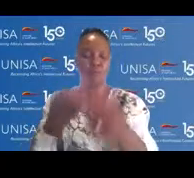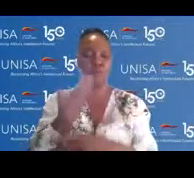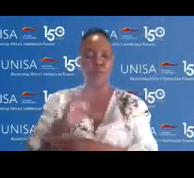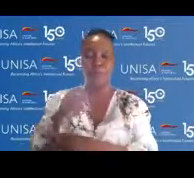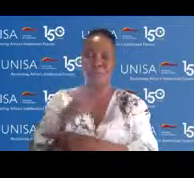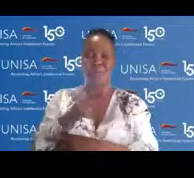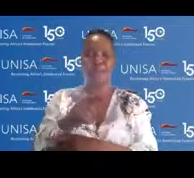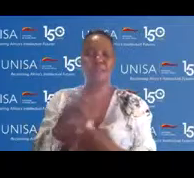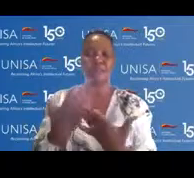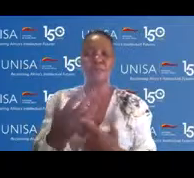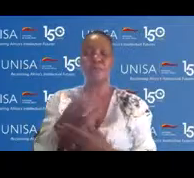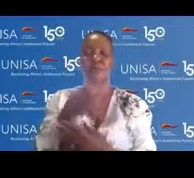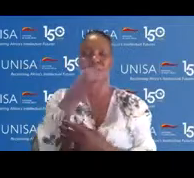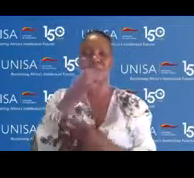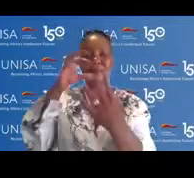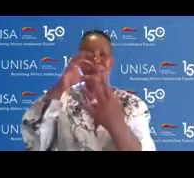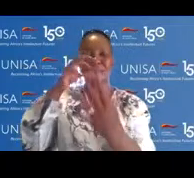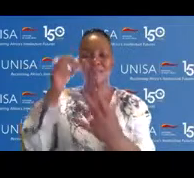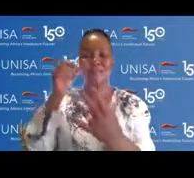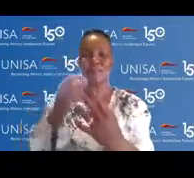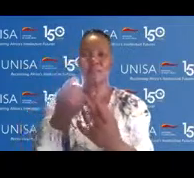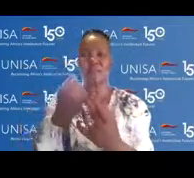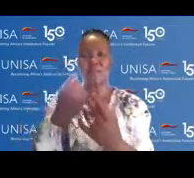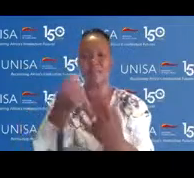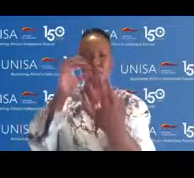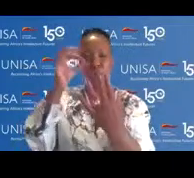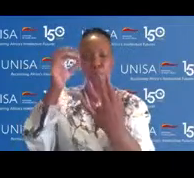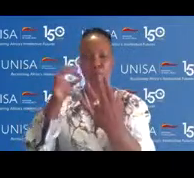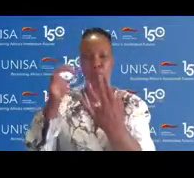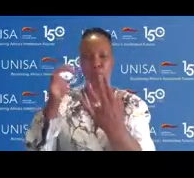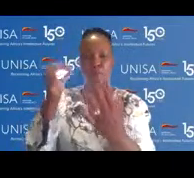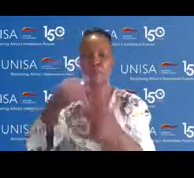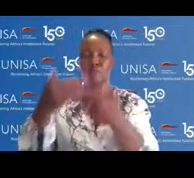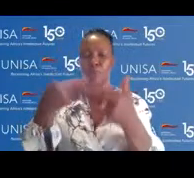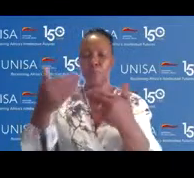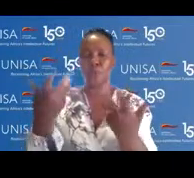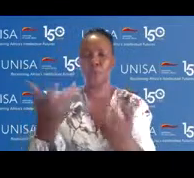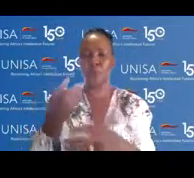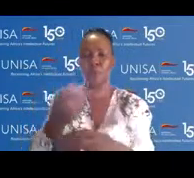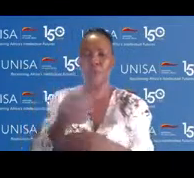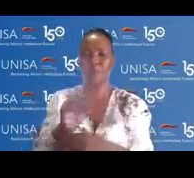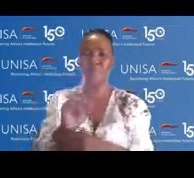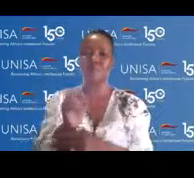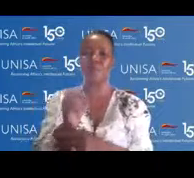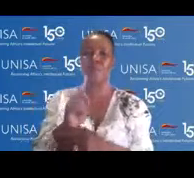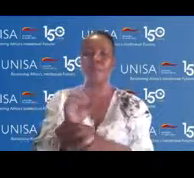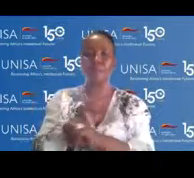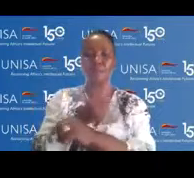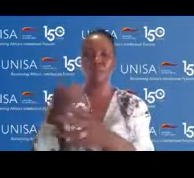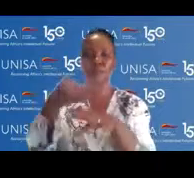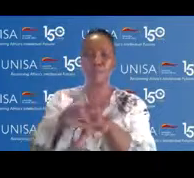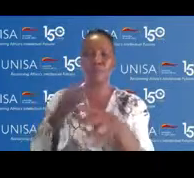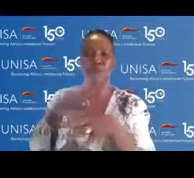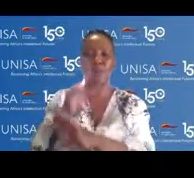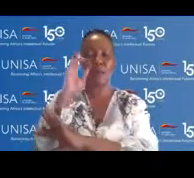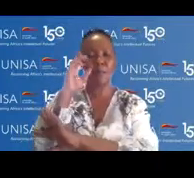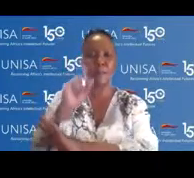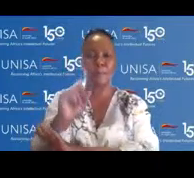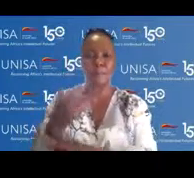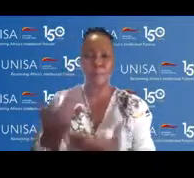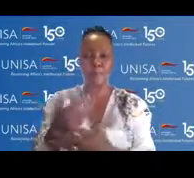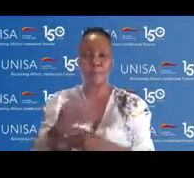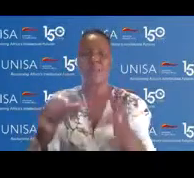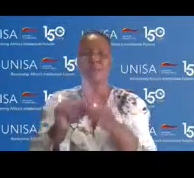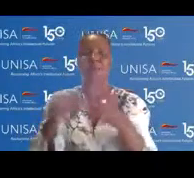come select this little option that then can clear that it's what the browser is remembering. So that's also very, very useful,